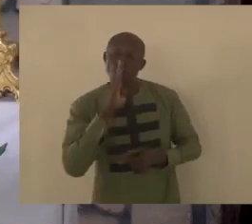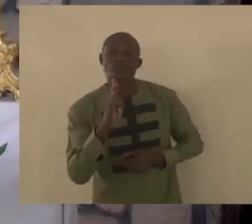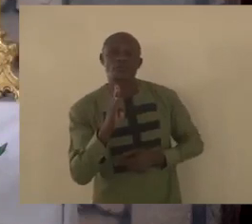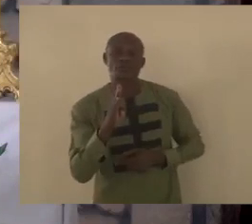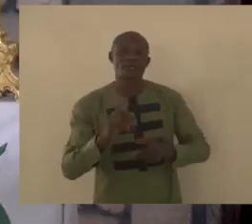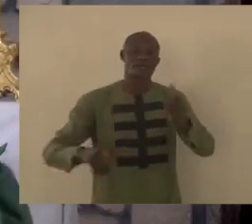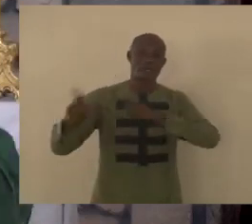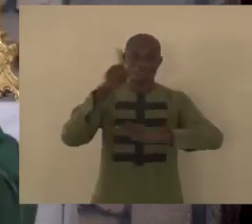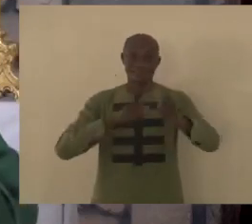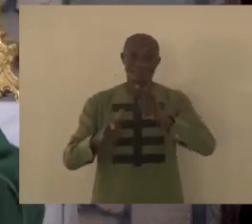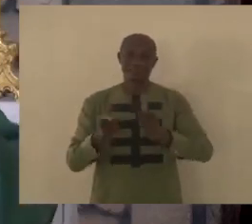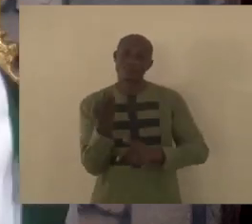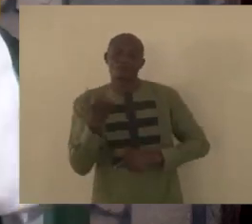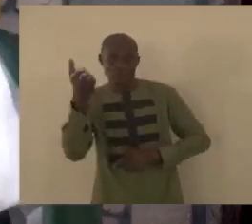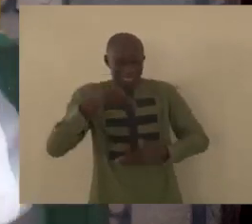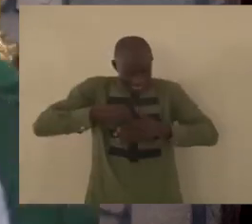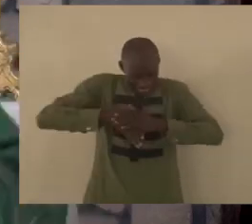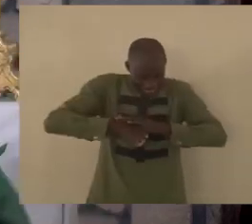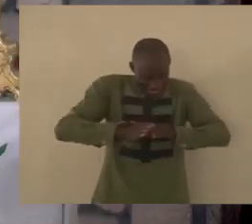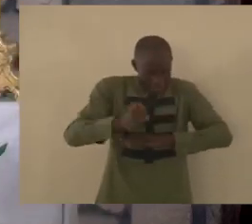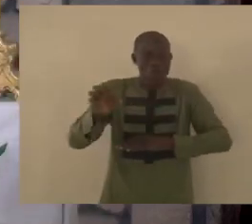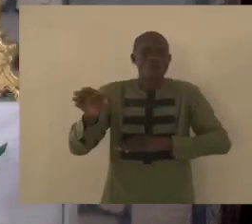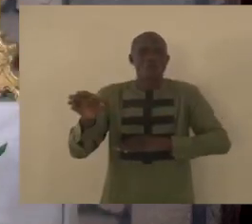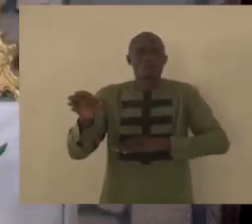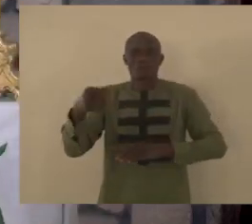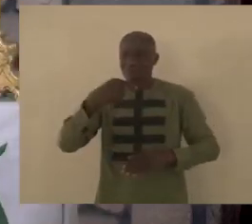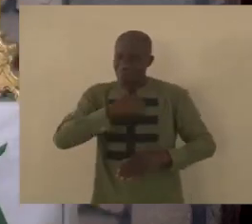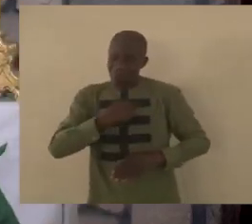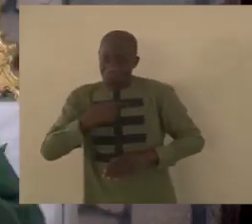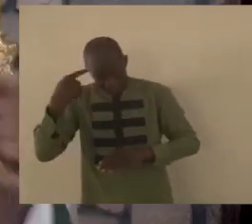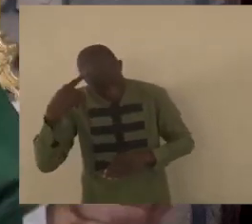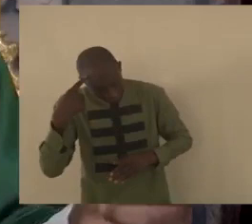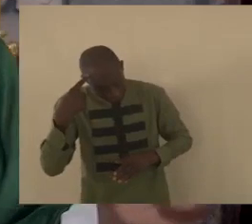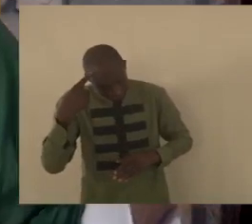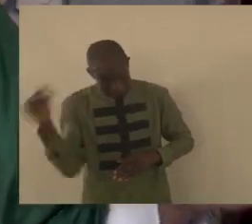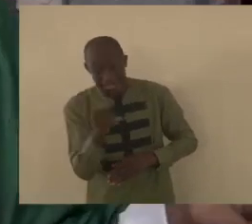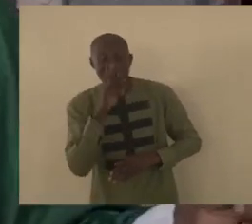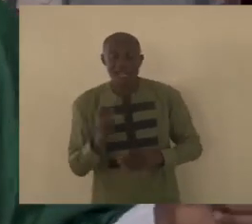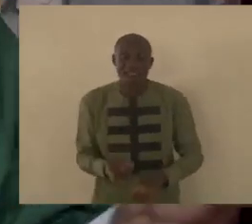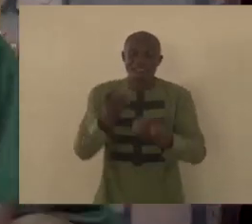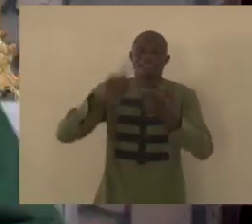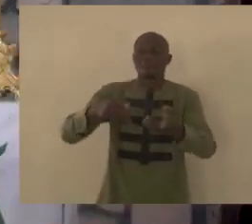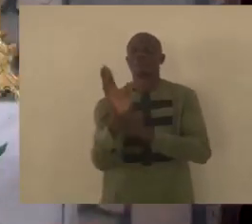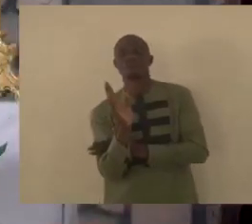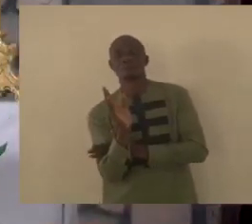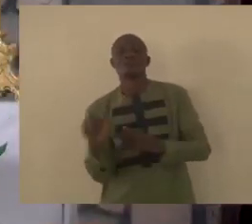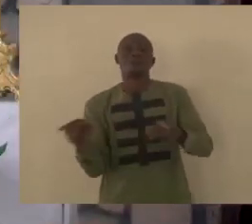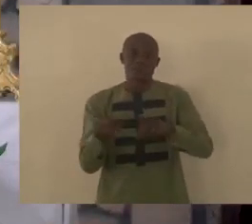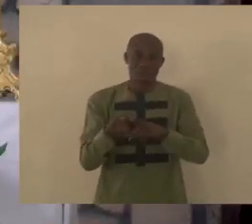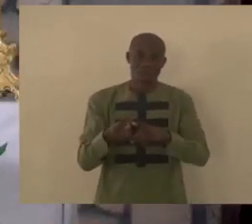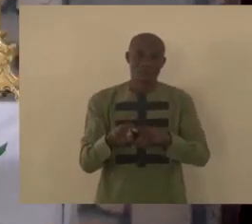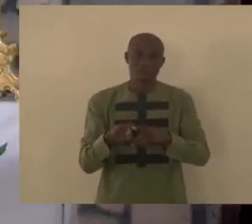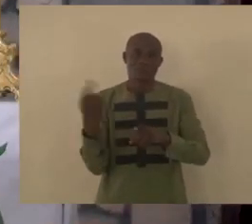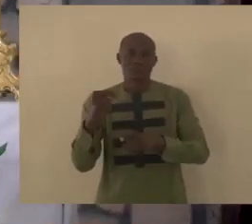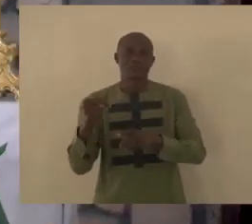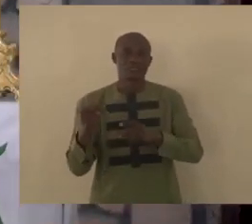be a sign of their inward disposition that they are dedicated to what? To God.